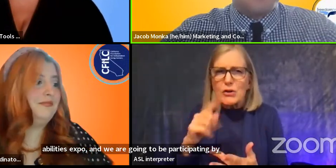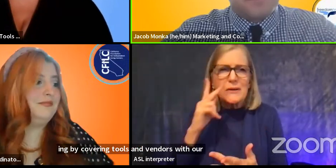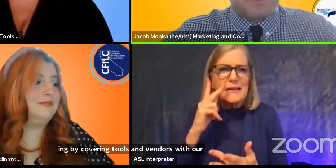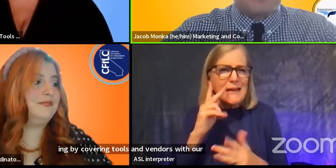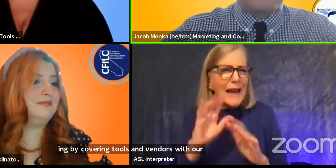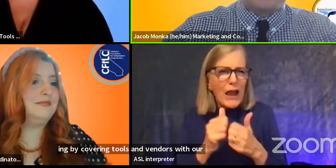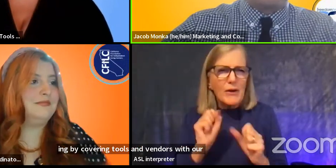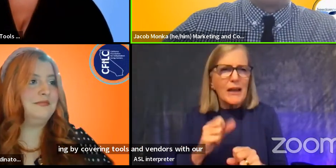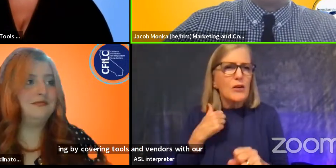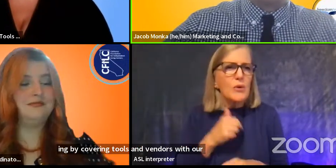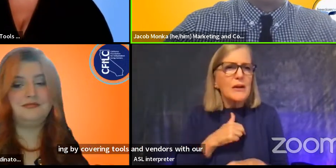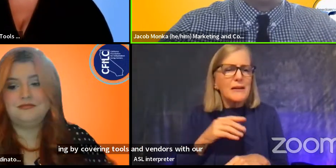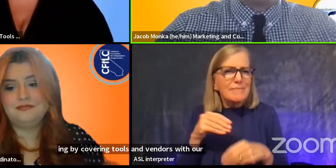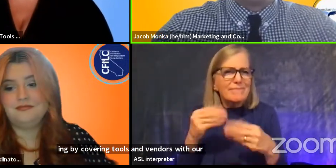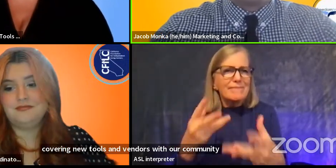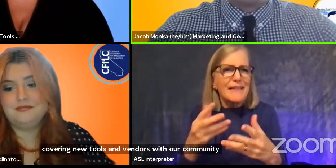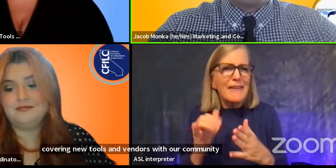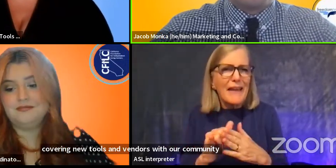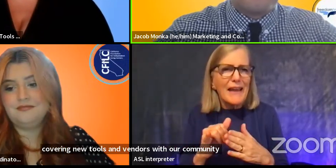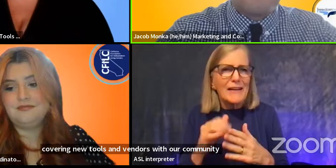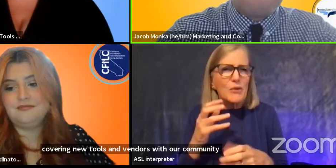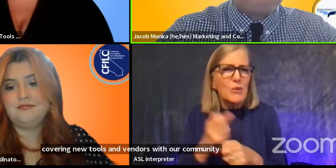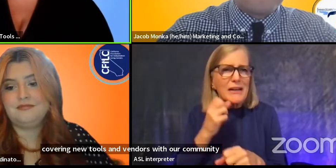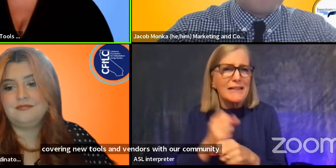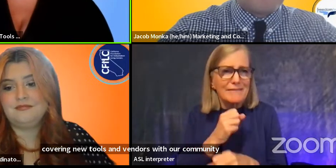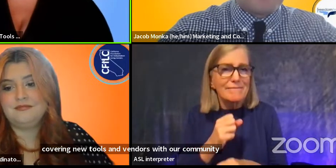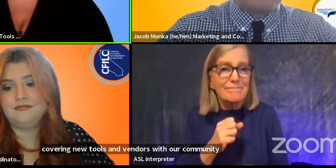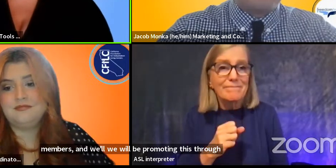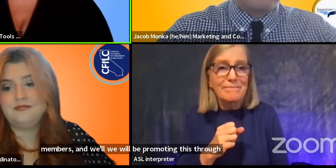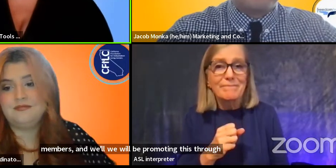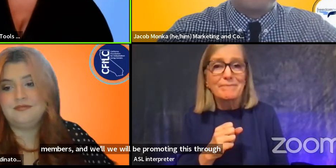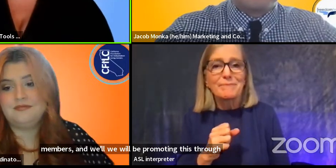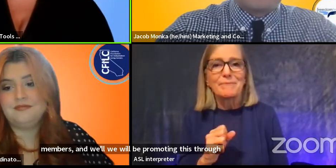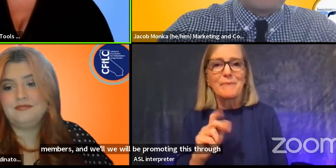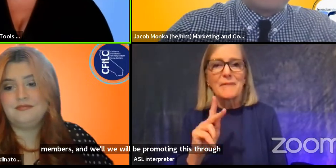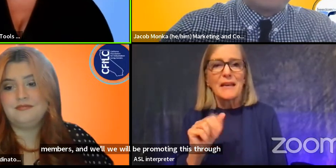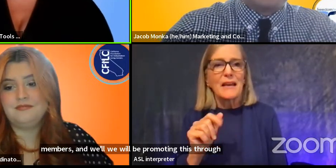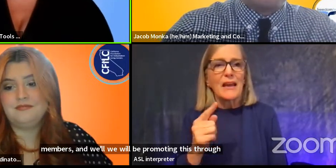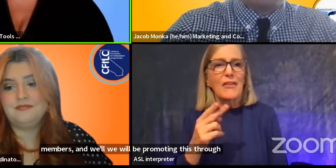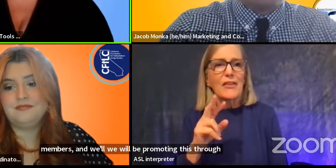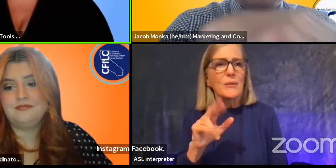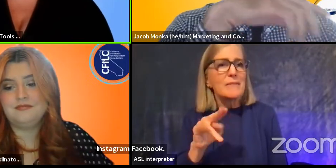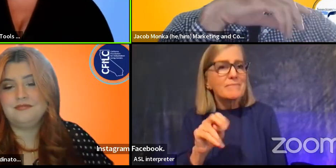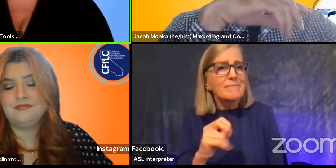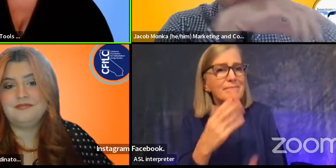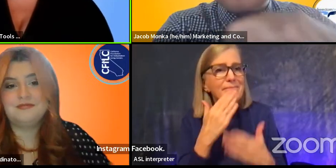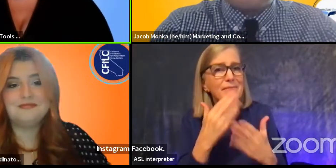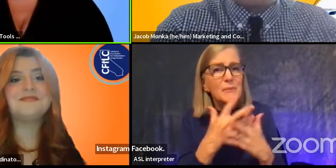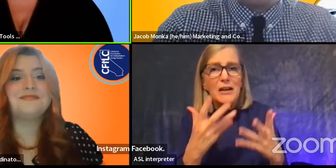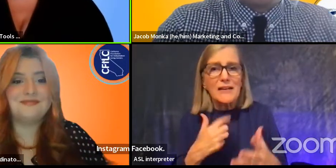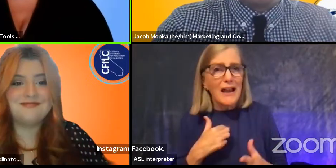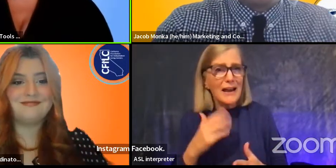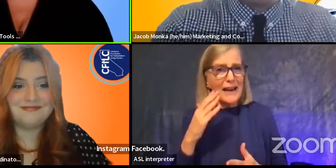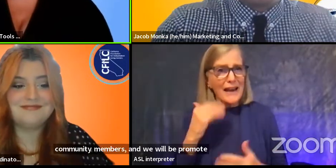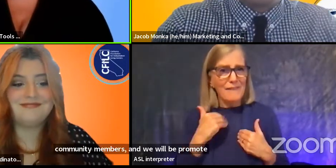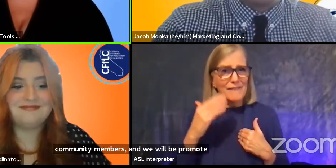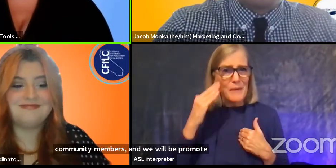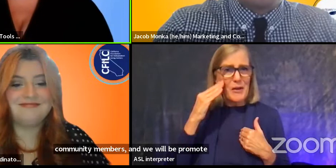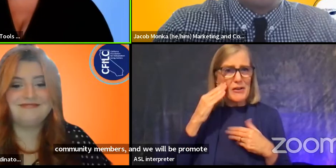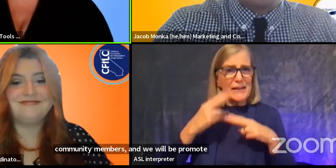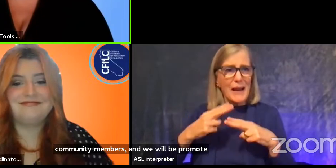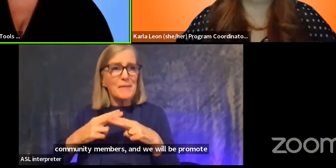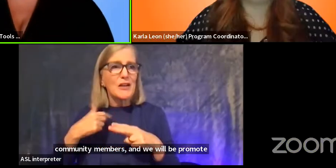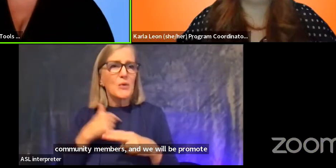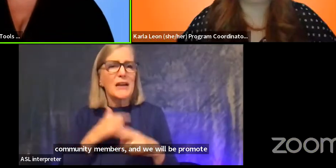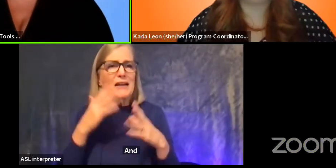you. Thank you again. Thanks so much, Jacob. I heard some familiar names in there. We definitely have our community members with